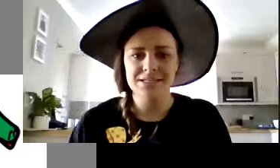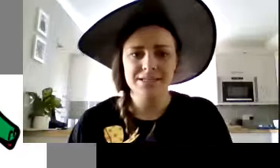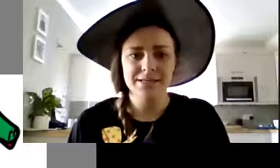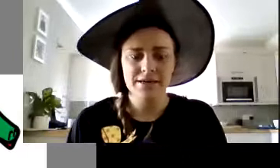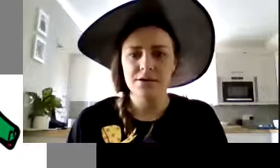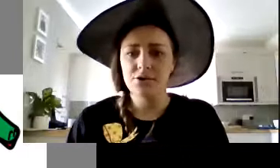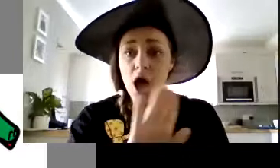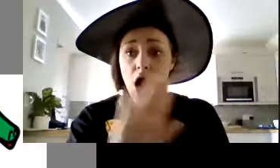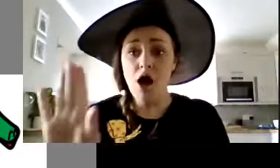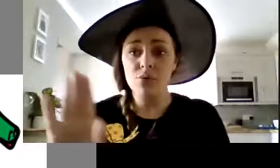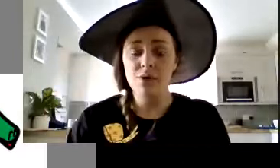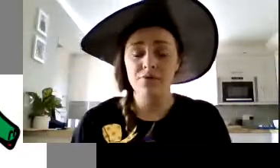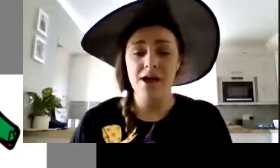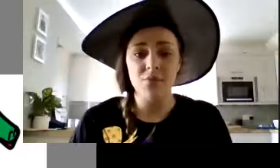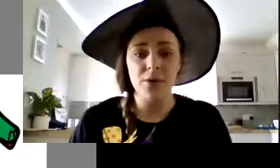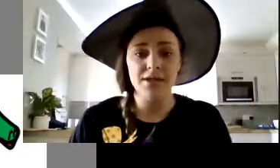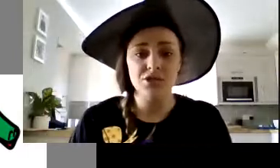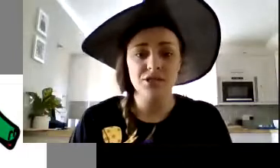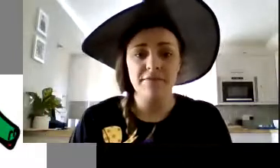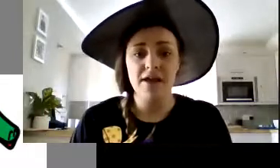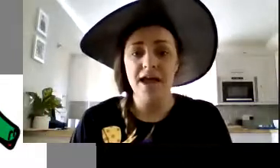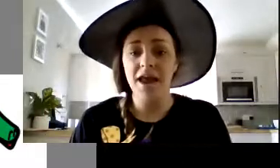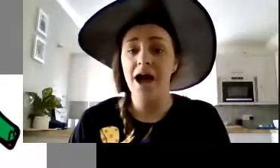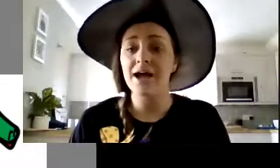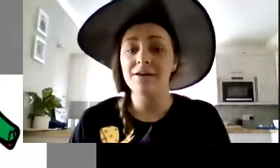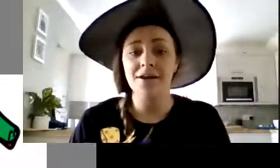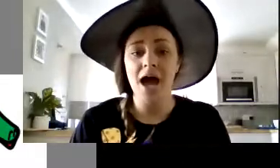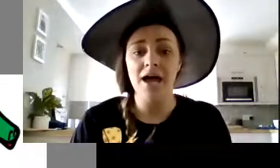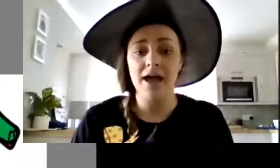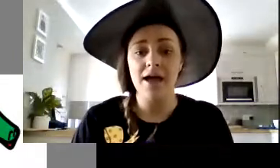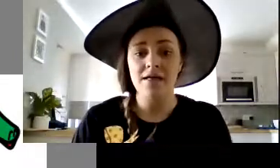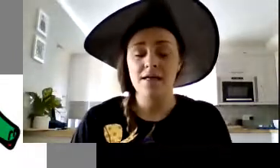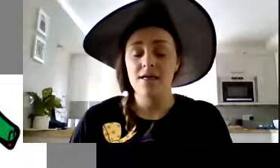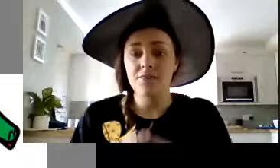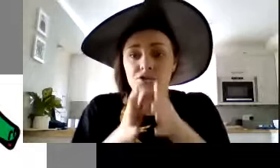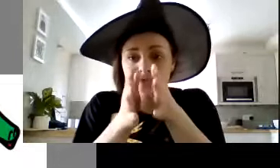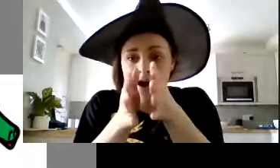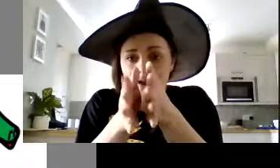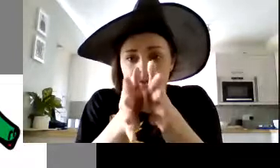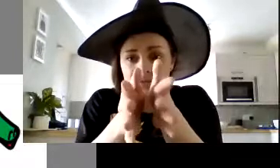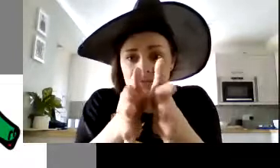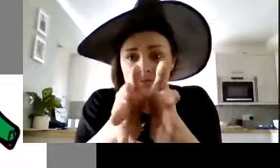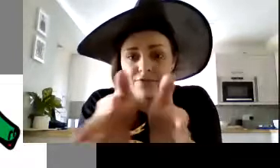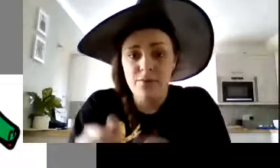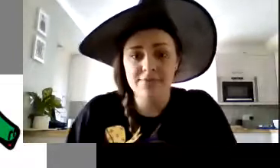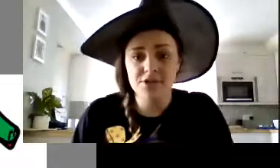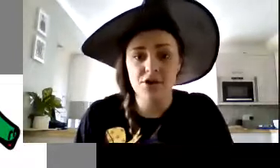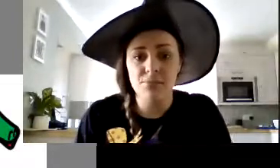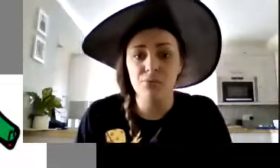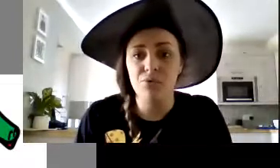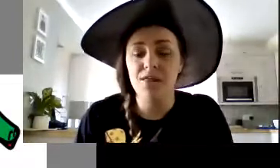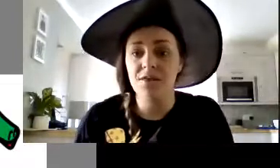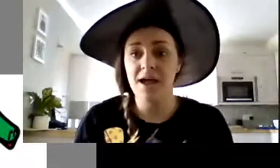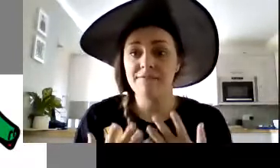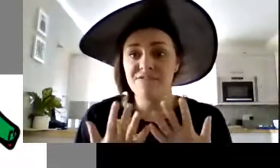tea." "No," cried the witch, flying higher and higher. The dragon flew after